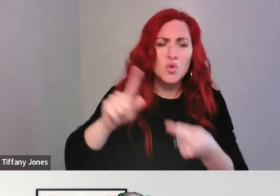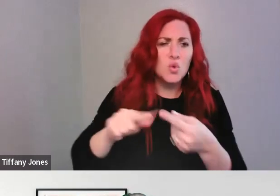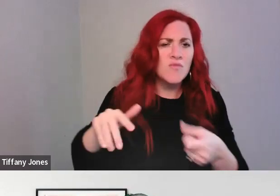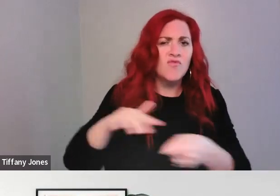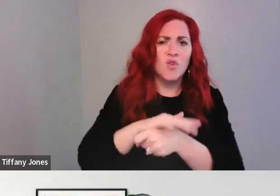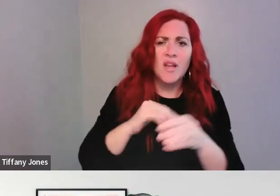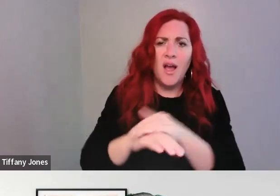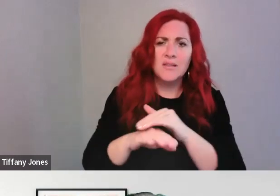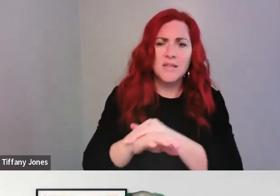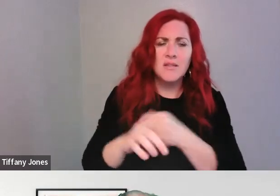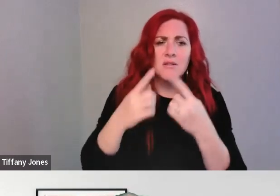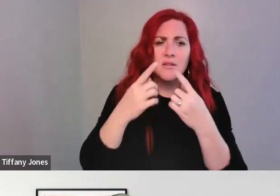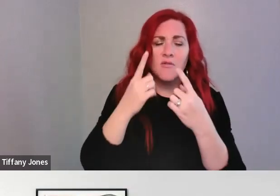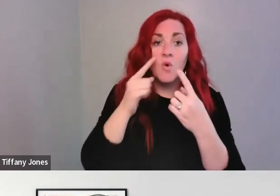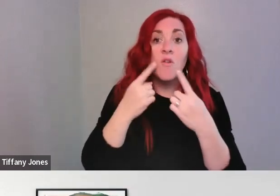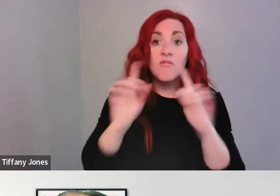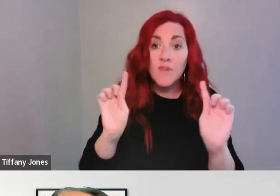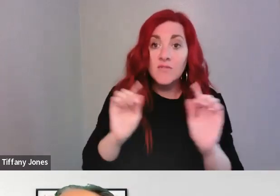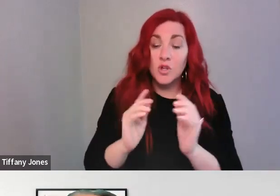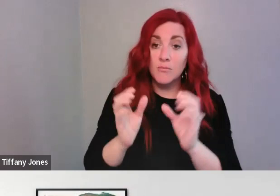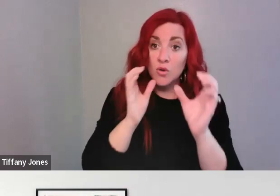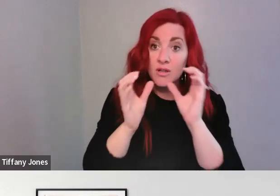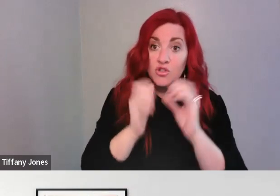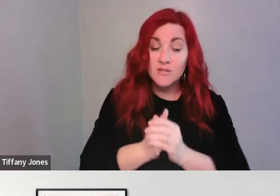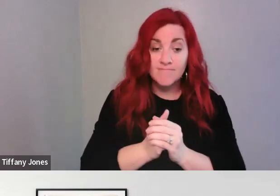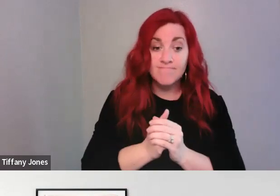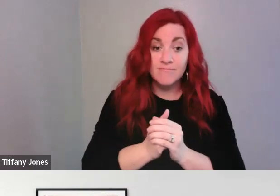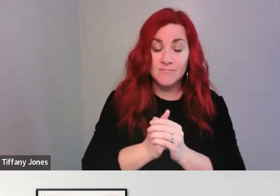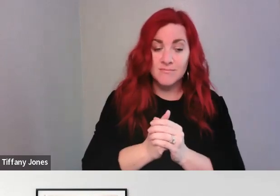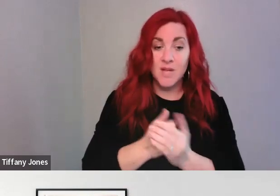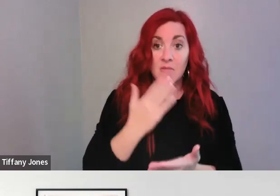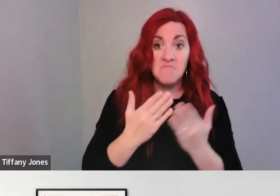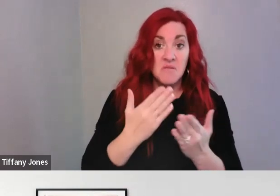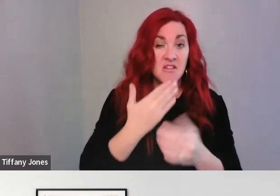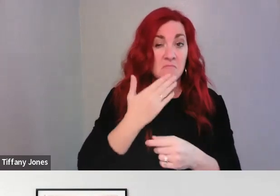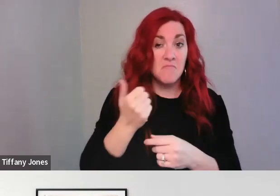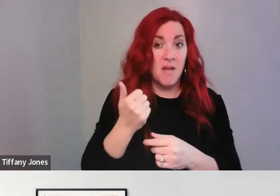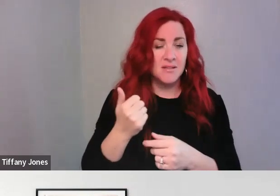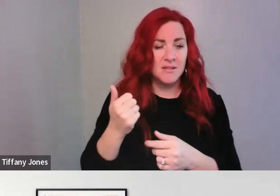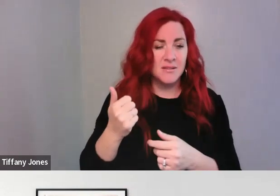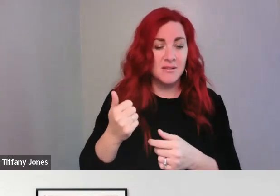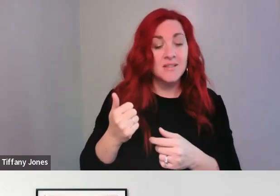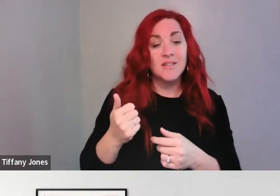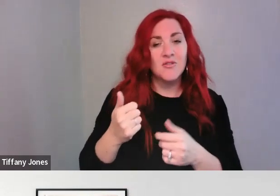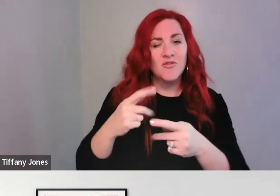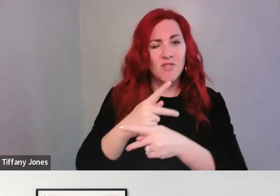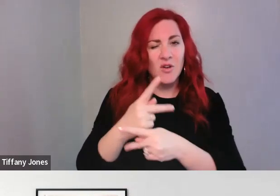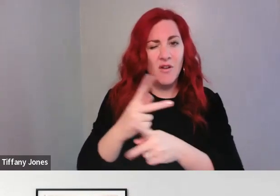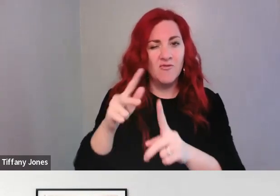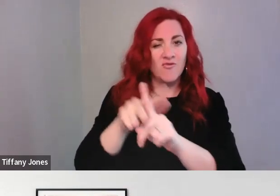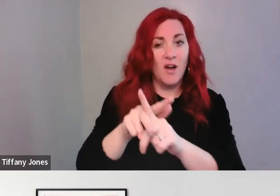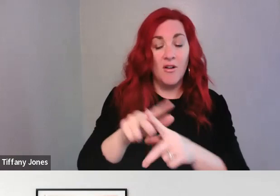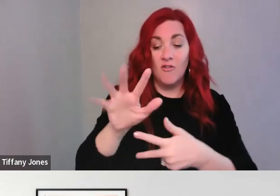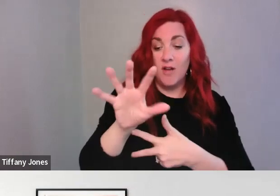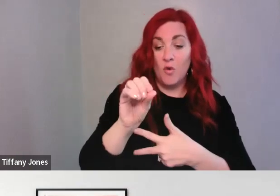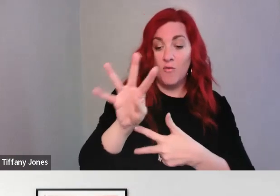get effective communication. And if that's the case, you may be better suited pursuing a remedy under 504 and